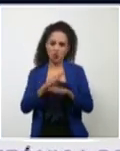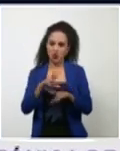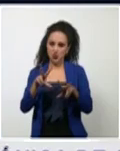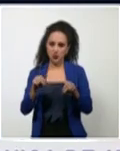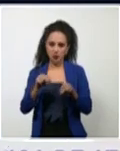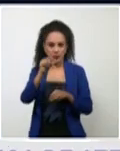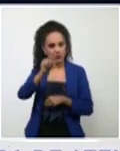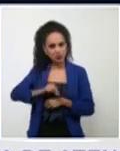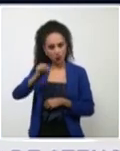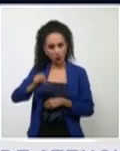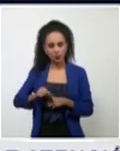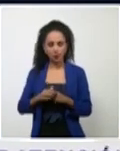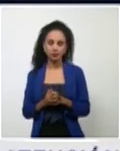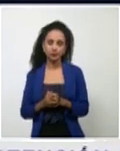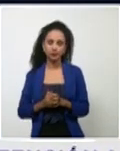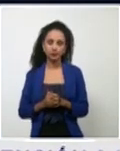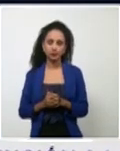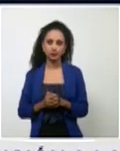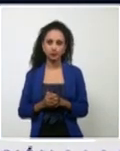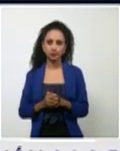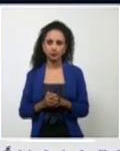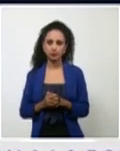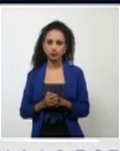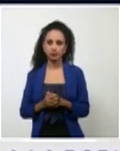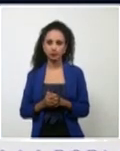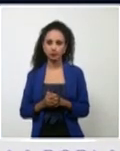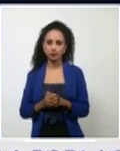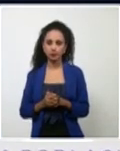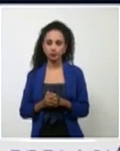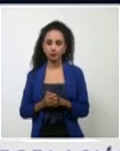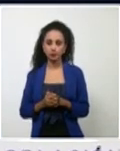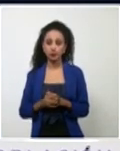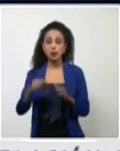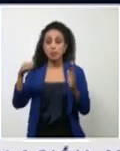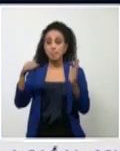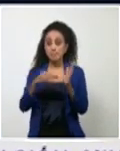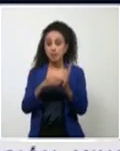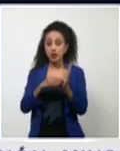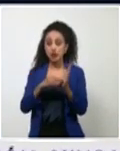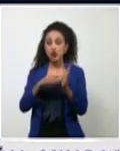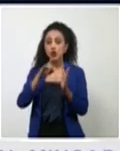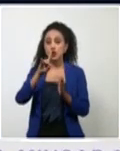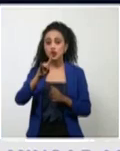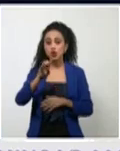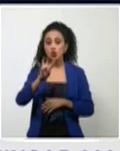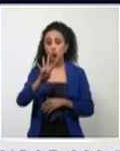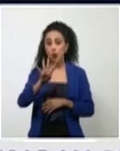We should say that out of the